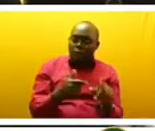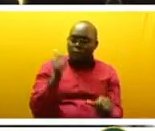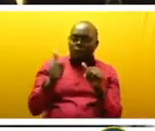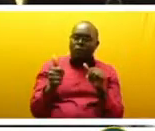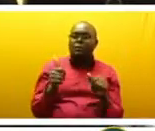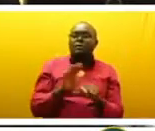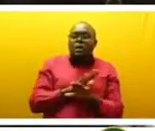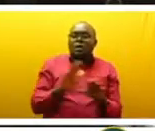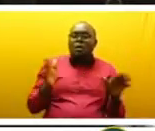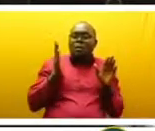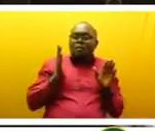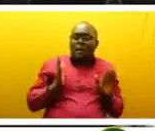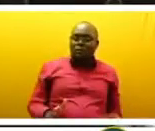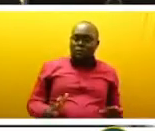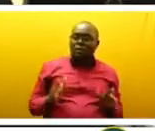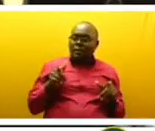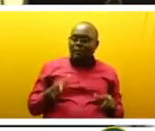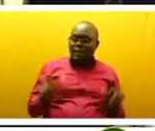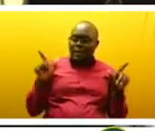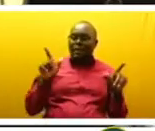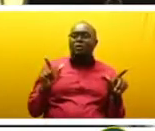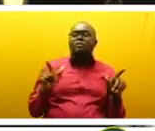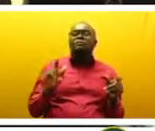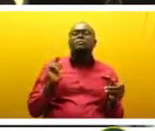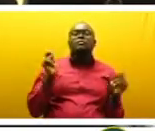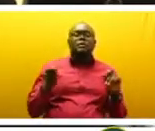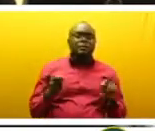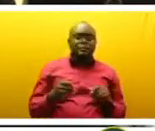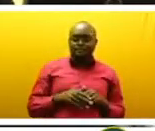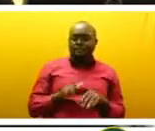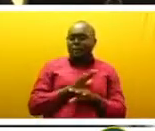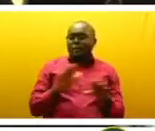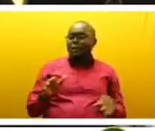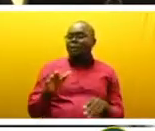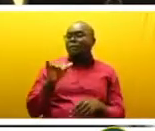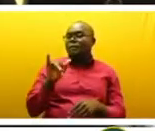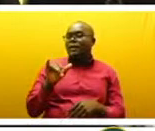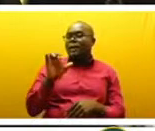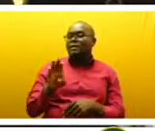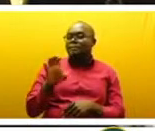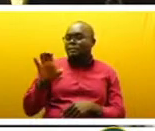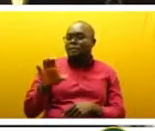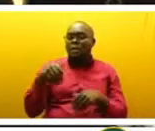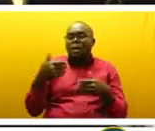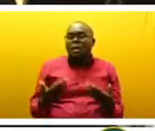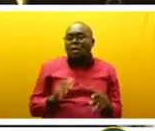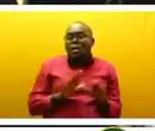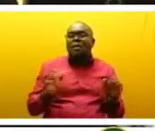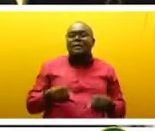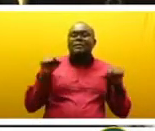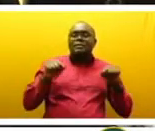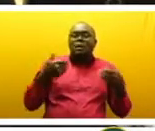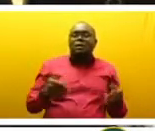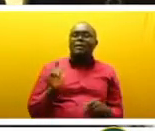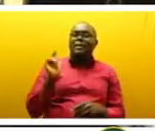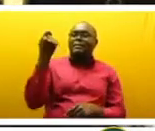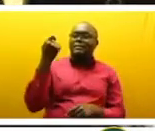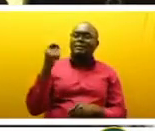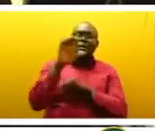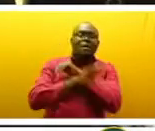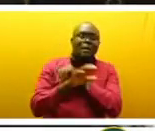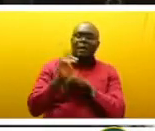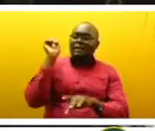no person is allowed to derogate. Not the Iebc, not the chairman, not the President of the Republic of